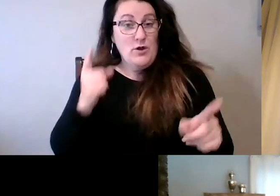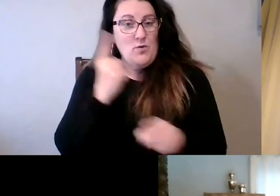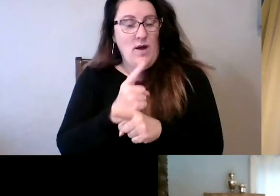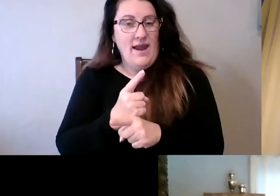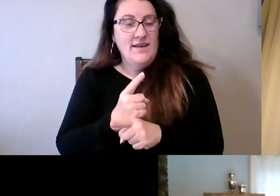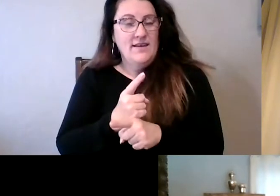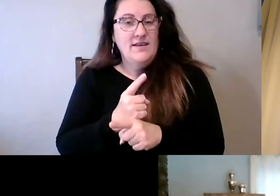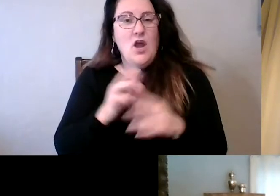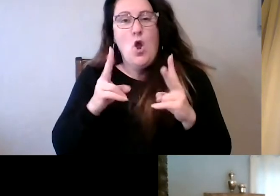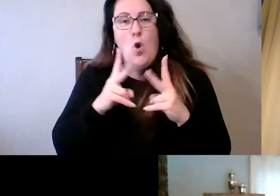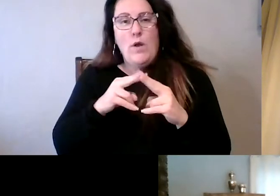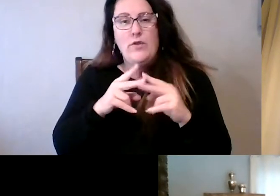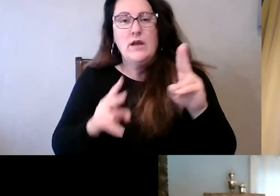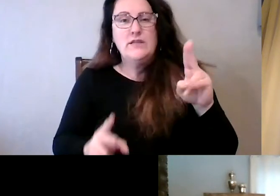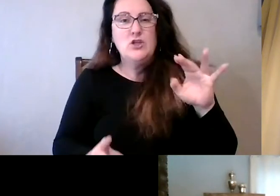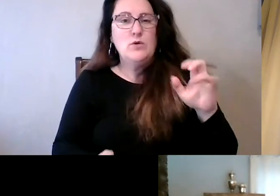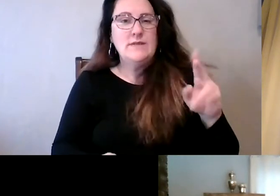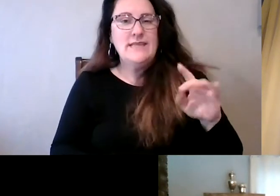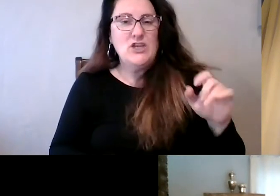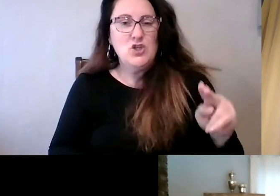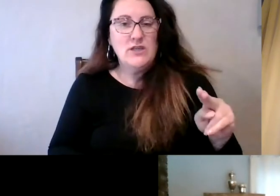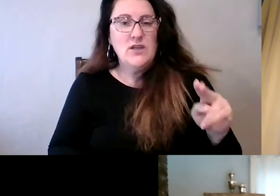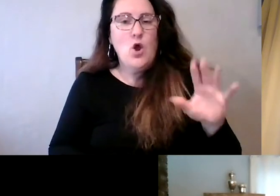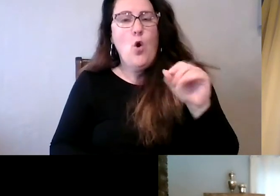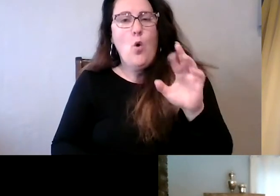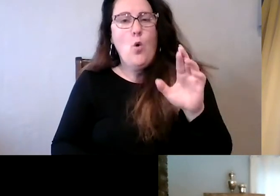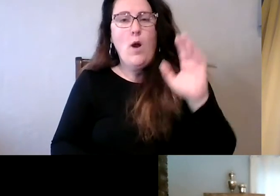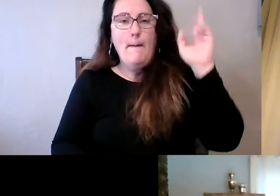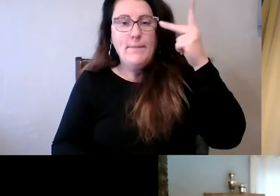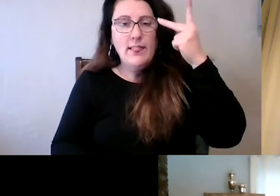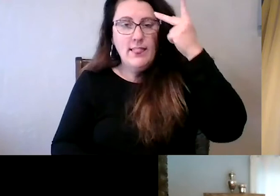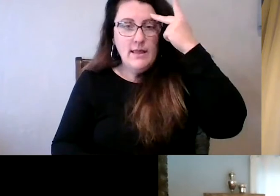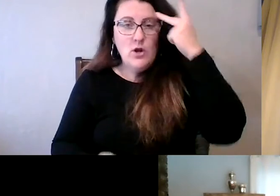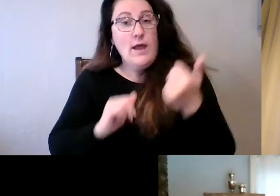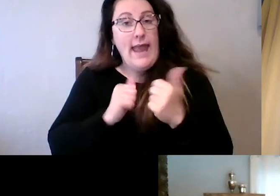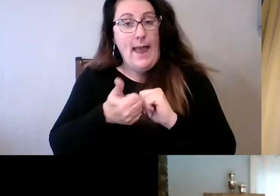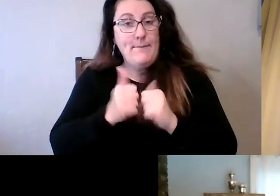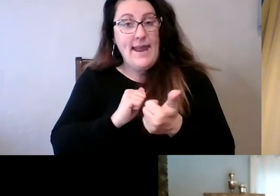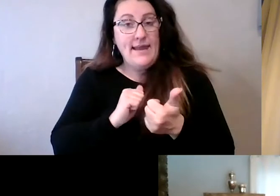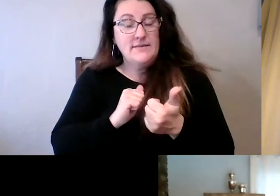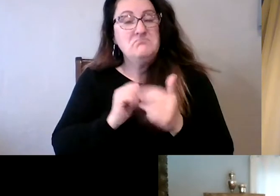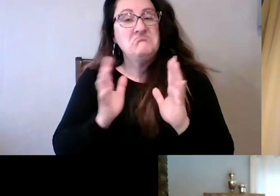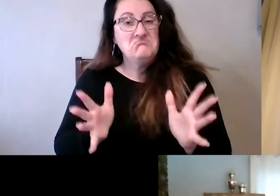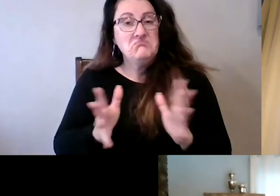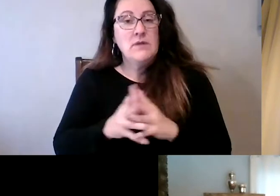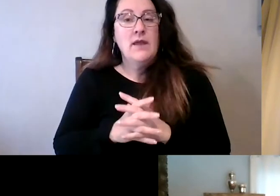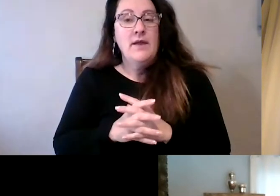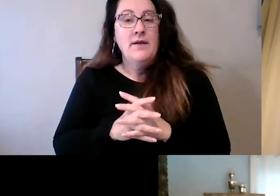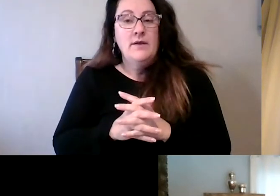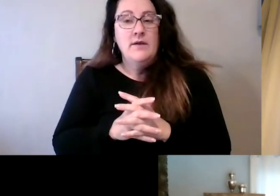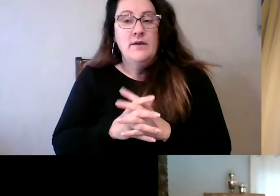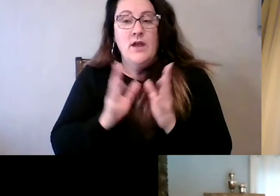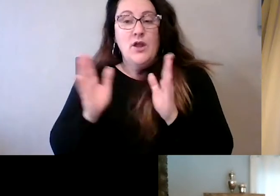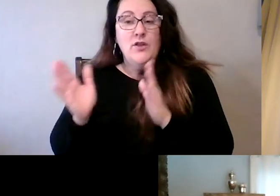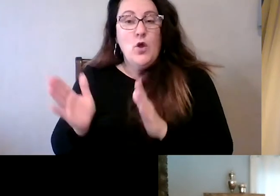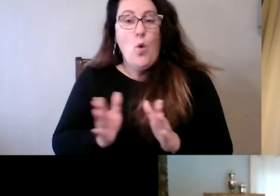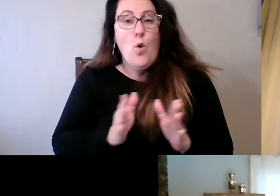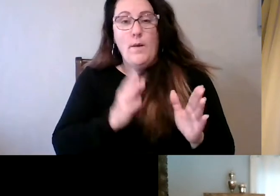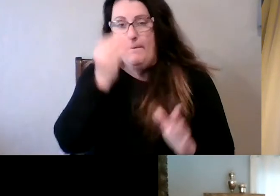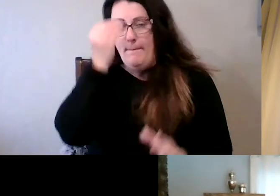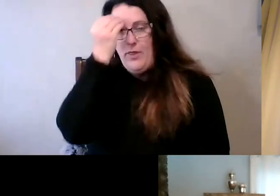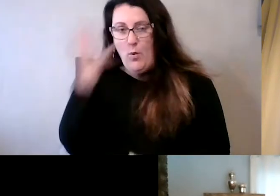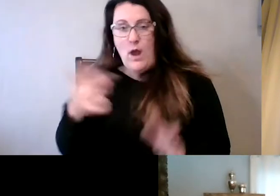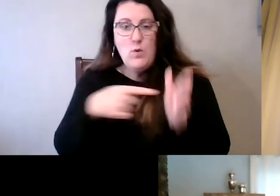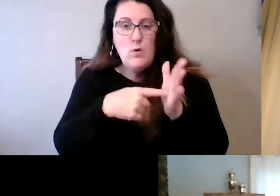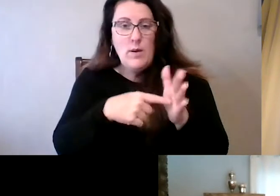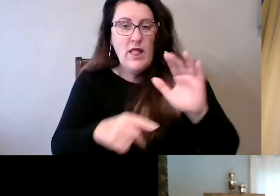it's unionization or a political campaign. So, you know, the organizers, by the way, we